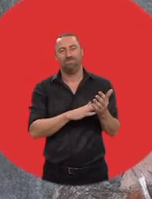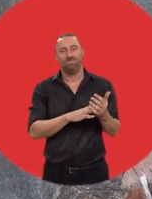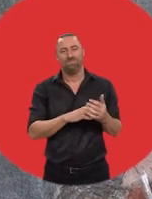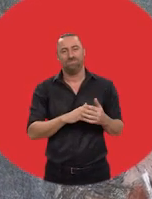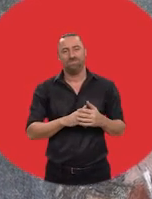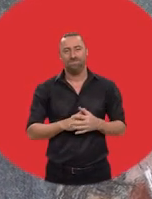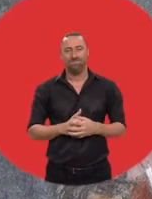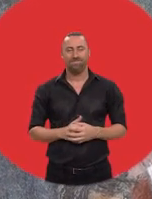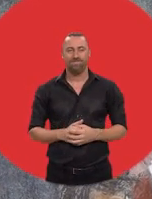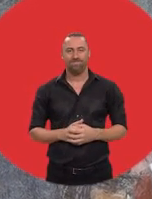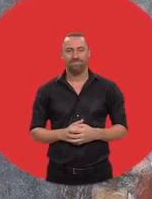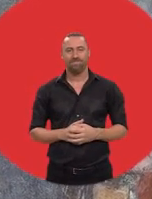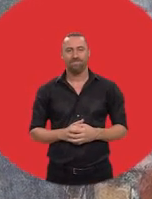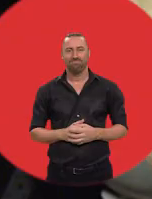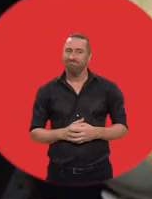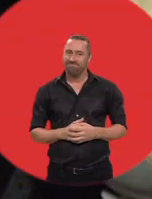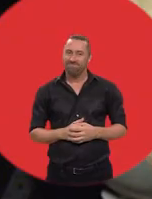been.